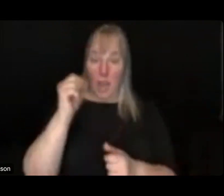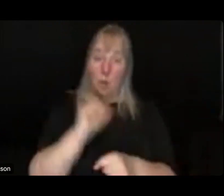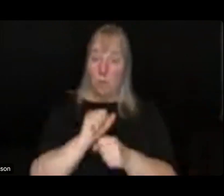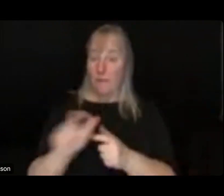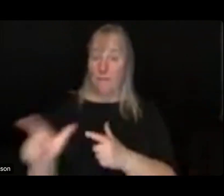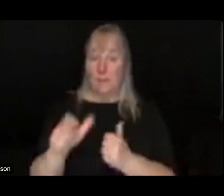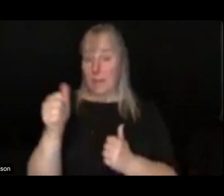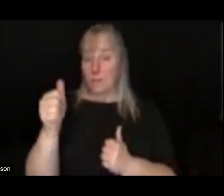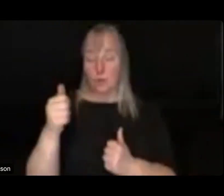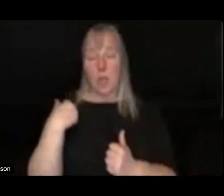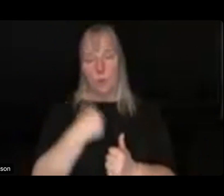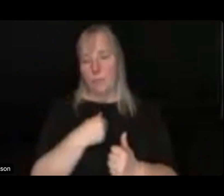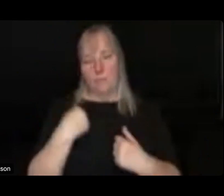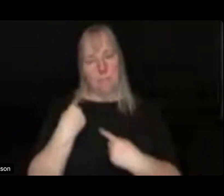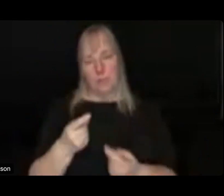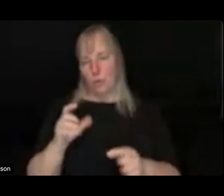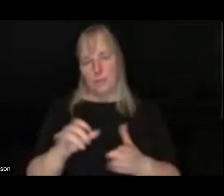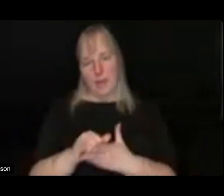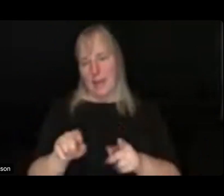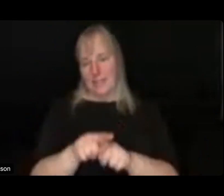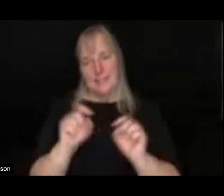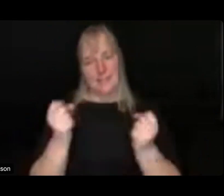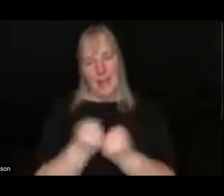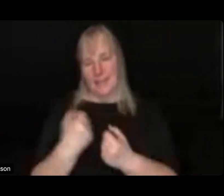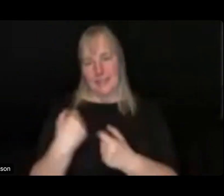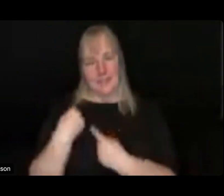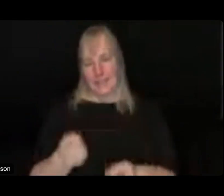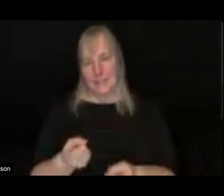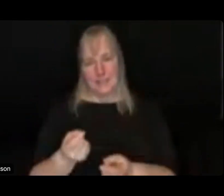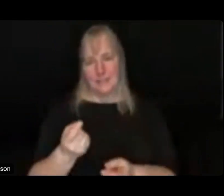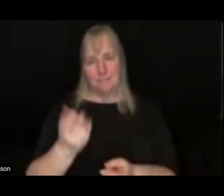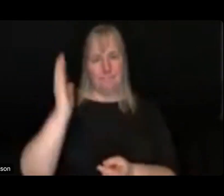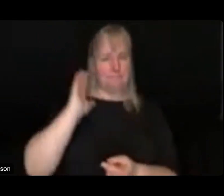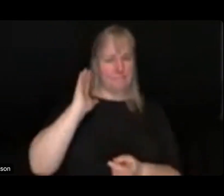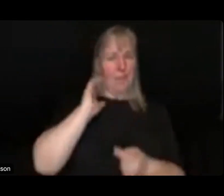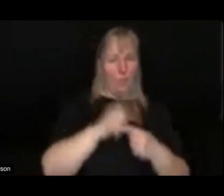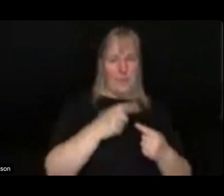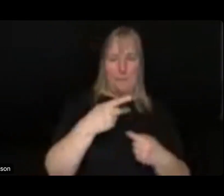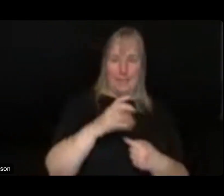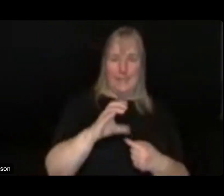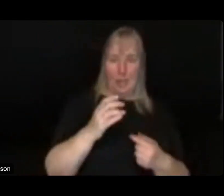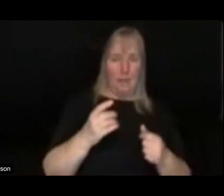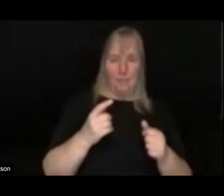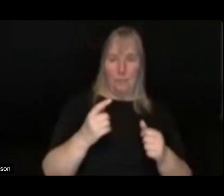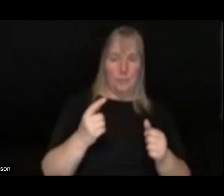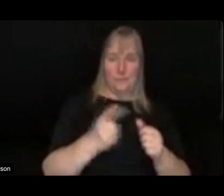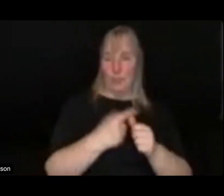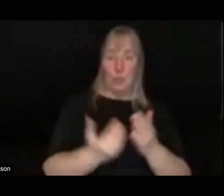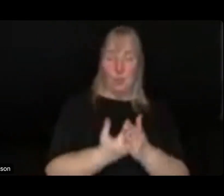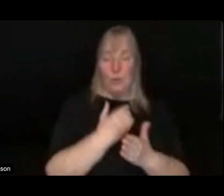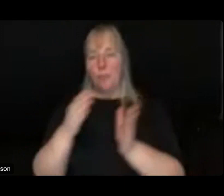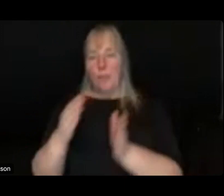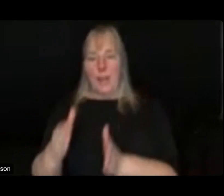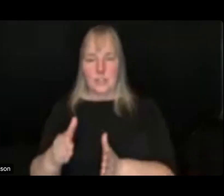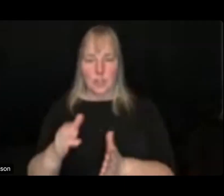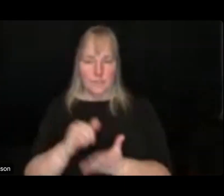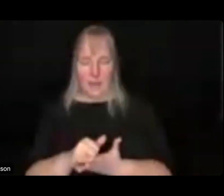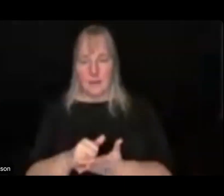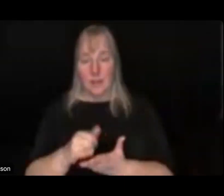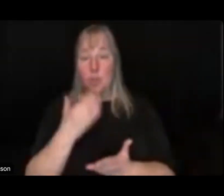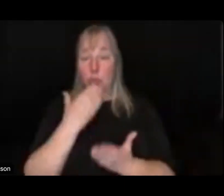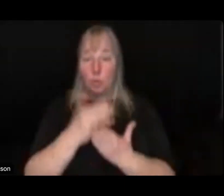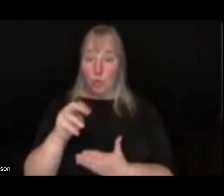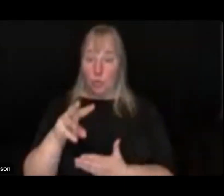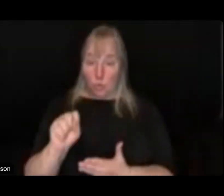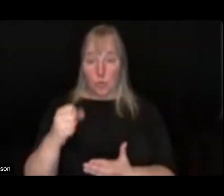since, when the PC first came out. So this is just another iteration of it. The good news is we've got a lot of really smart people in this